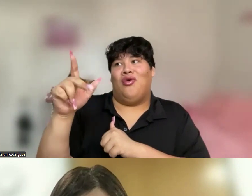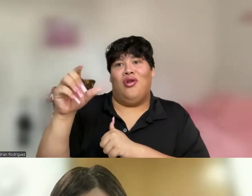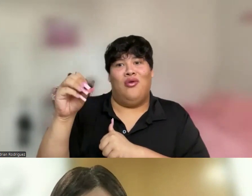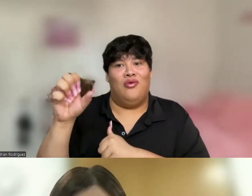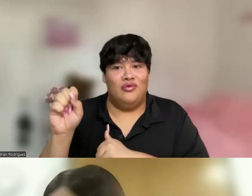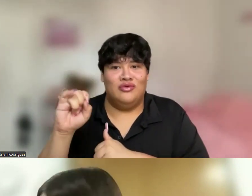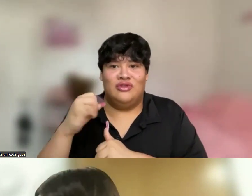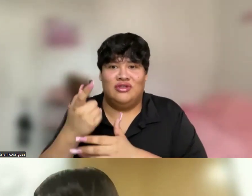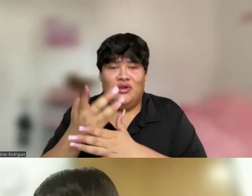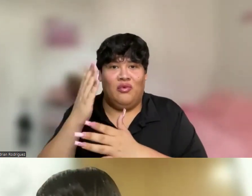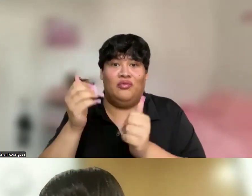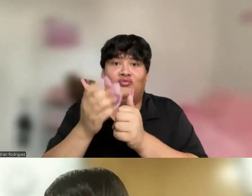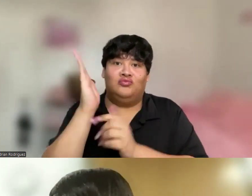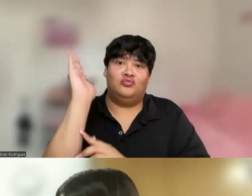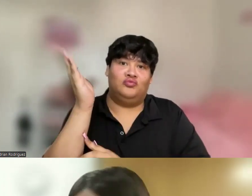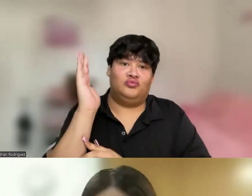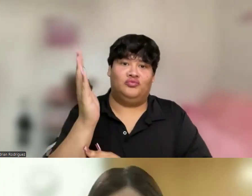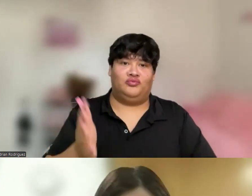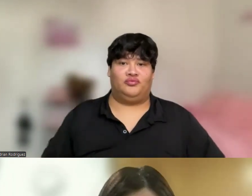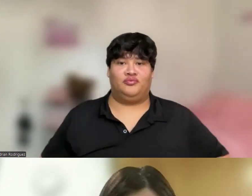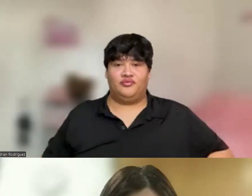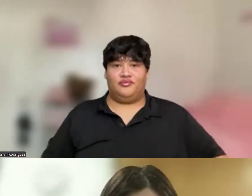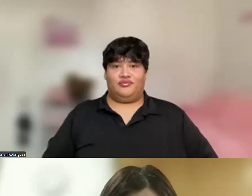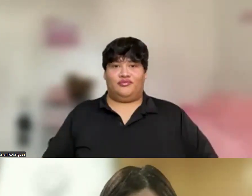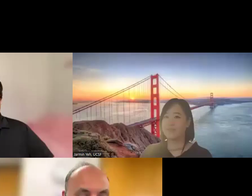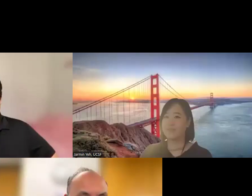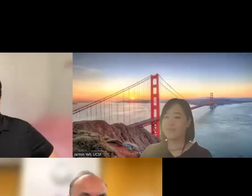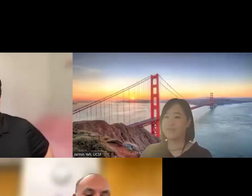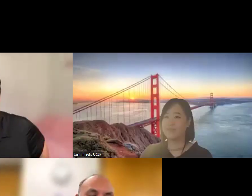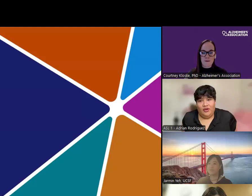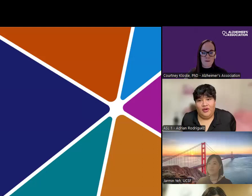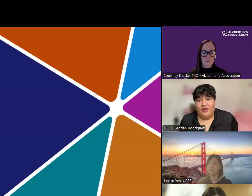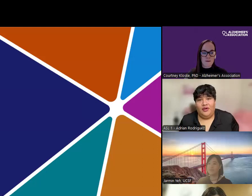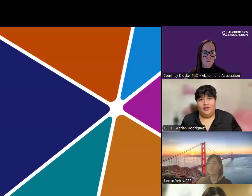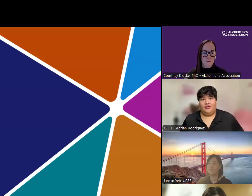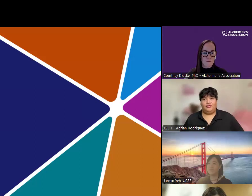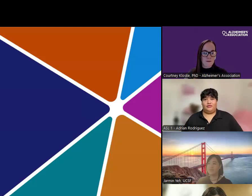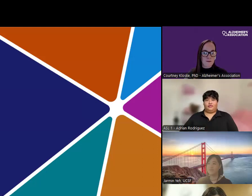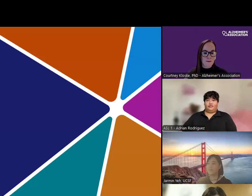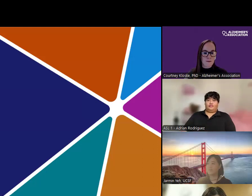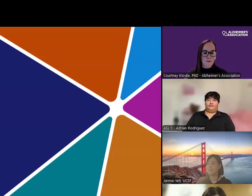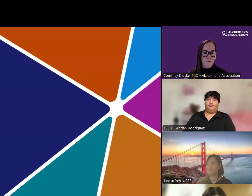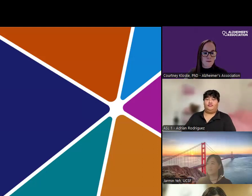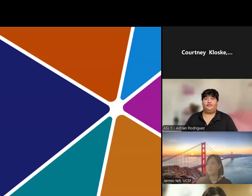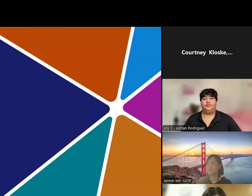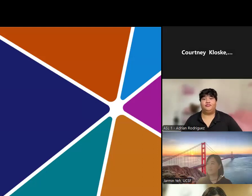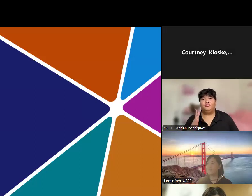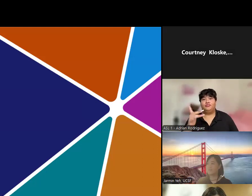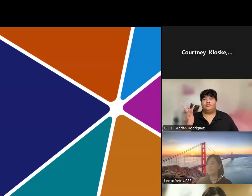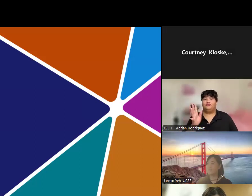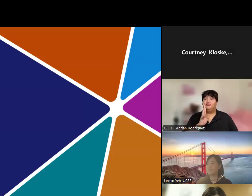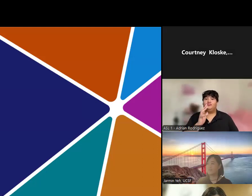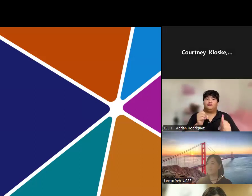next presentation. Yeah, thank you. Next, we'll hear from Tina Fung, Chief